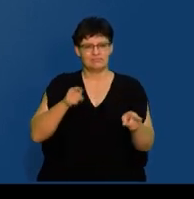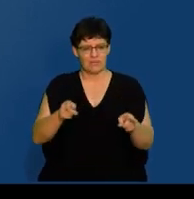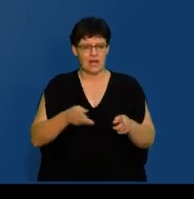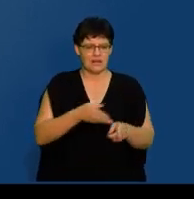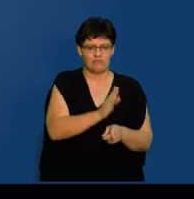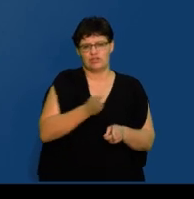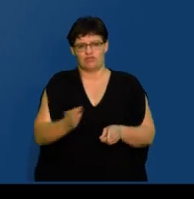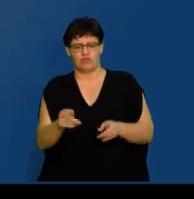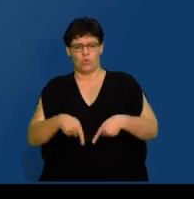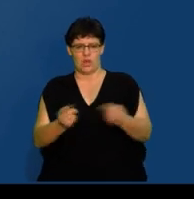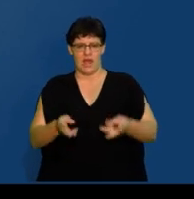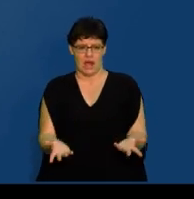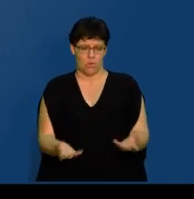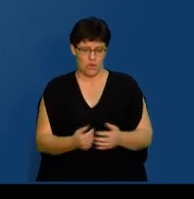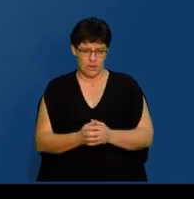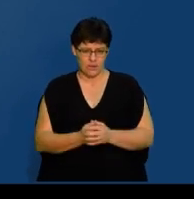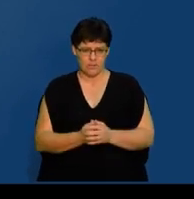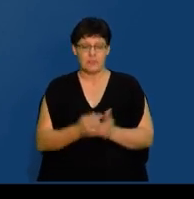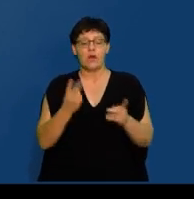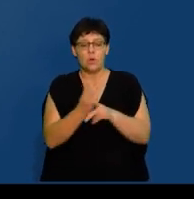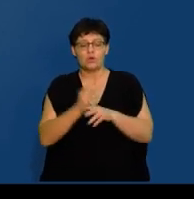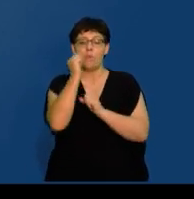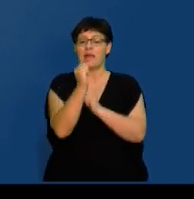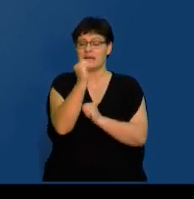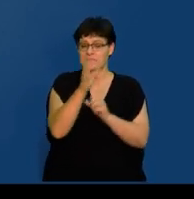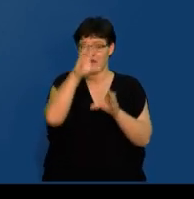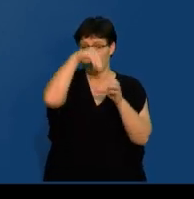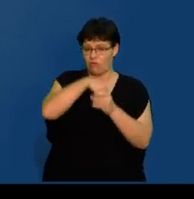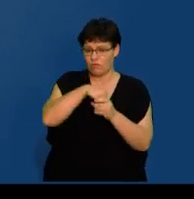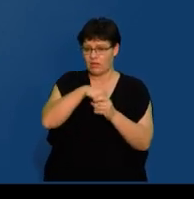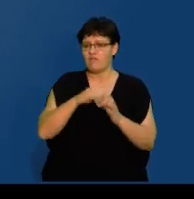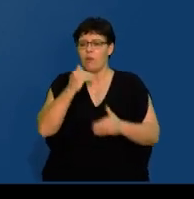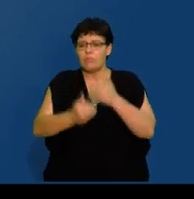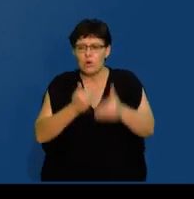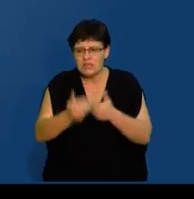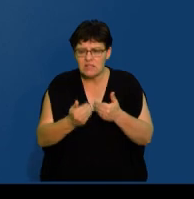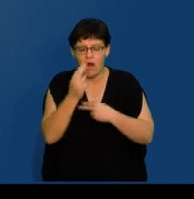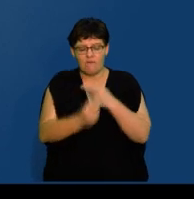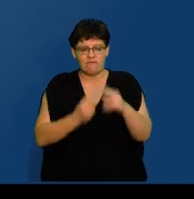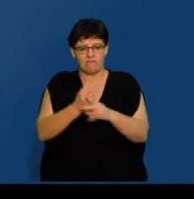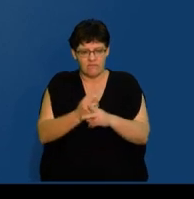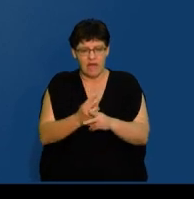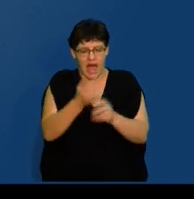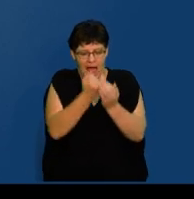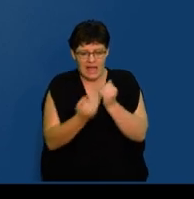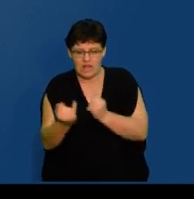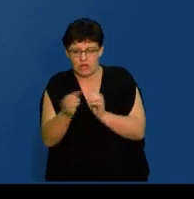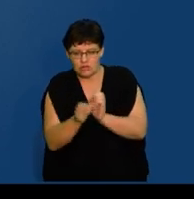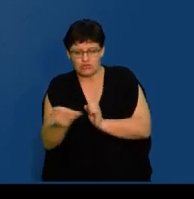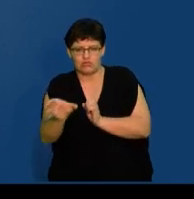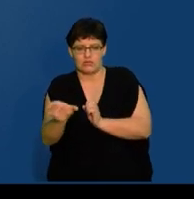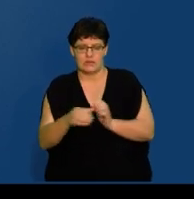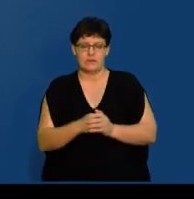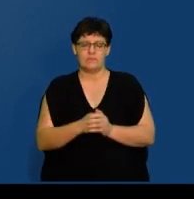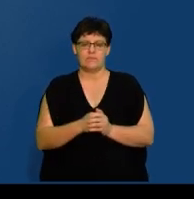speciation. We need to look at the mechanisms that are involved in that process of reproductive isolation. And